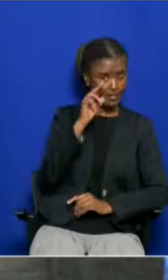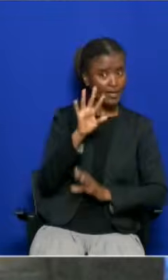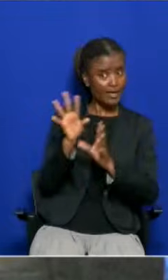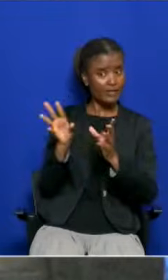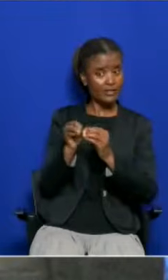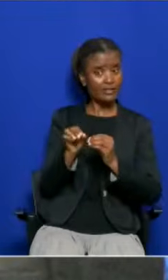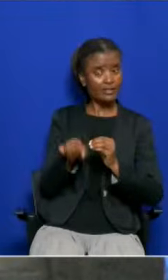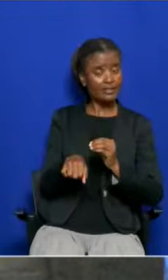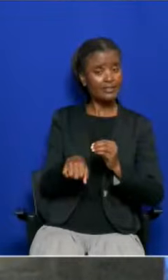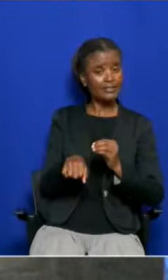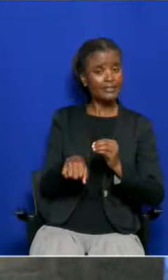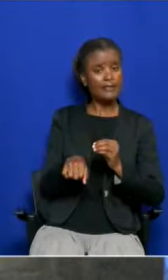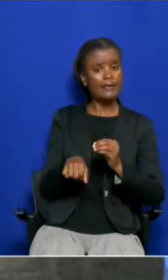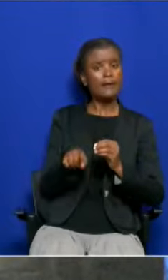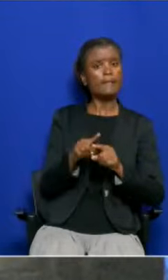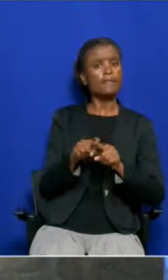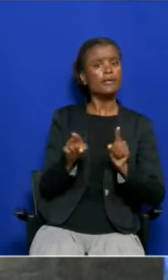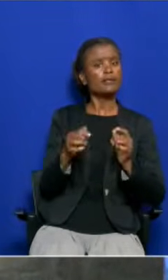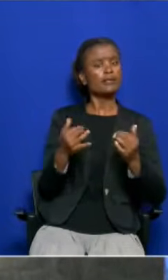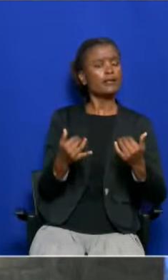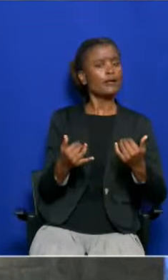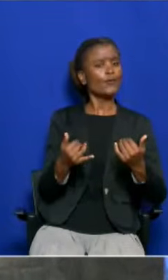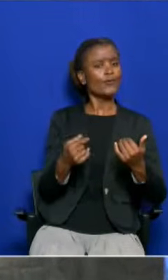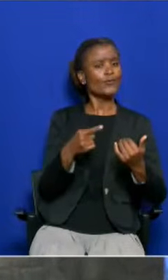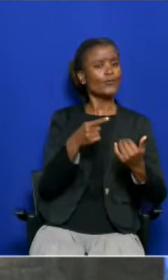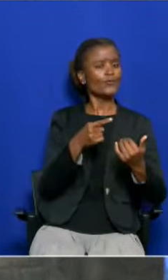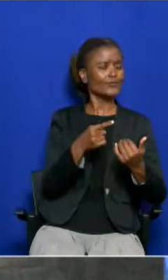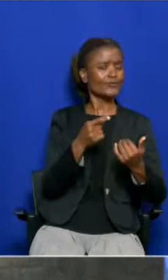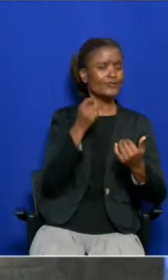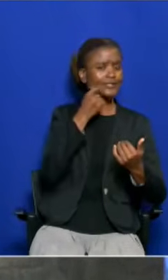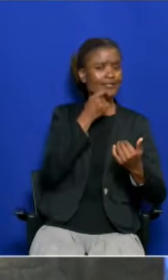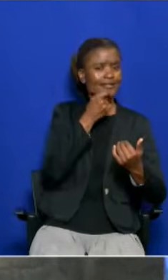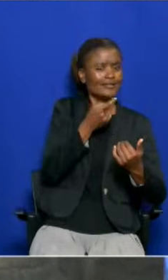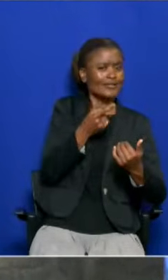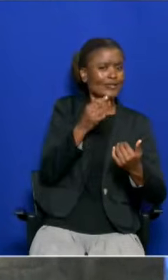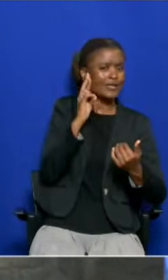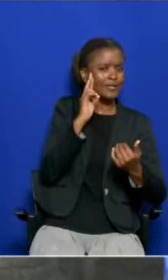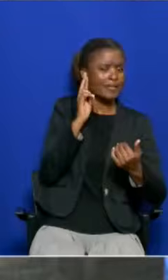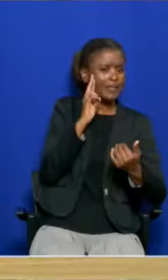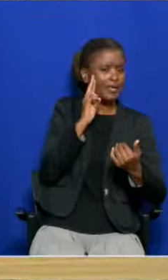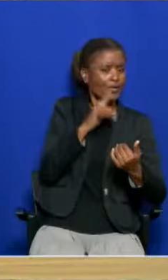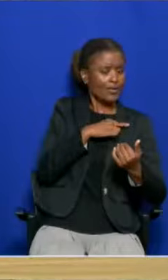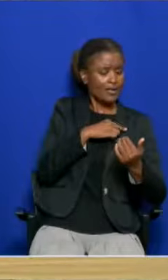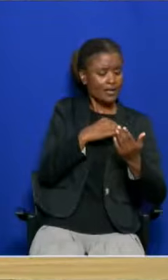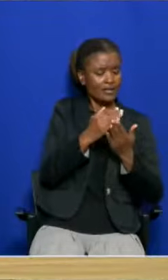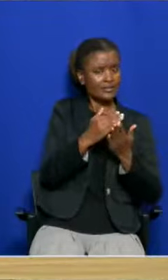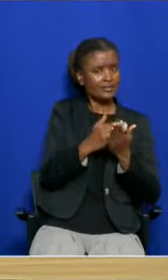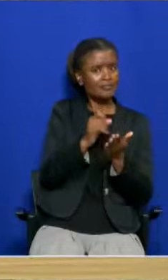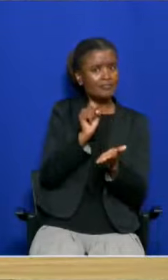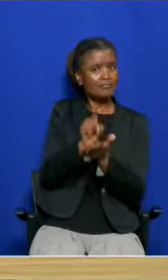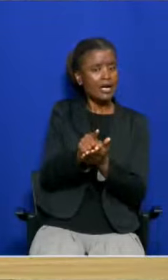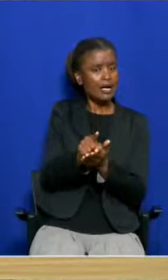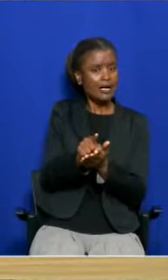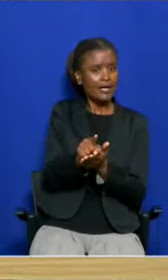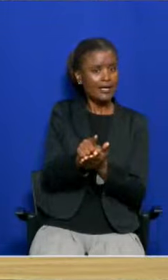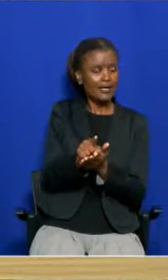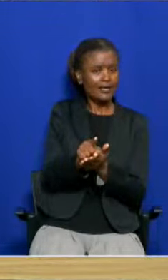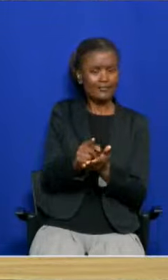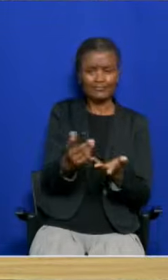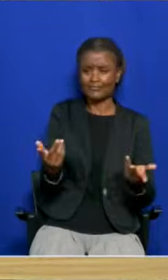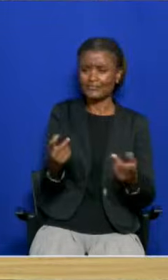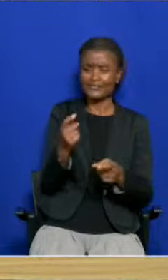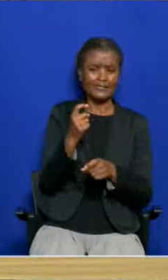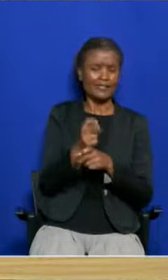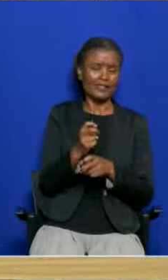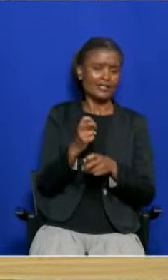It's difficult to accept that you don't recall why this list was sent to you. What he said is the reason for sending you